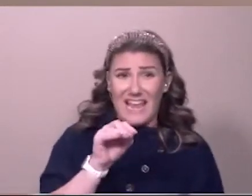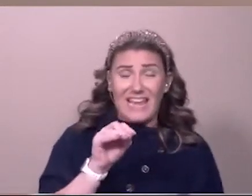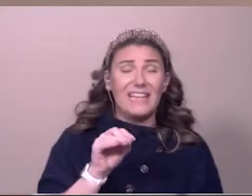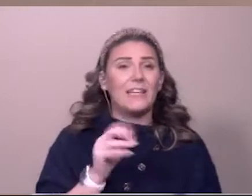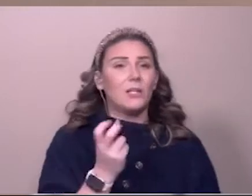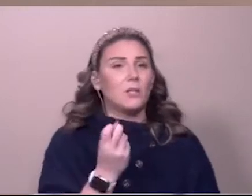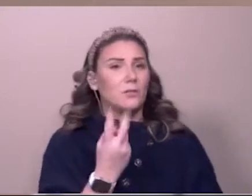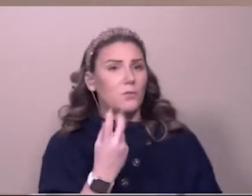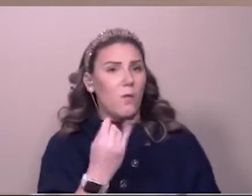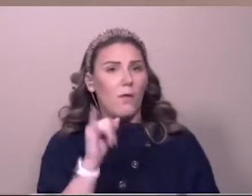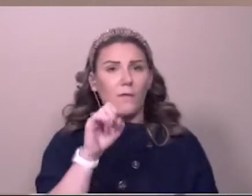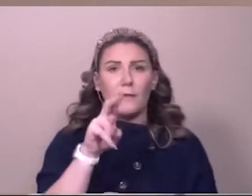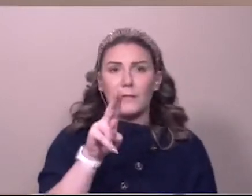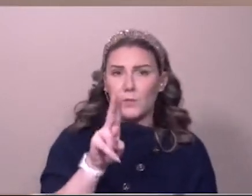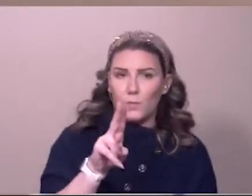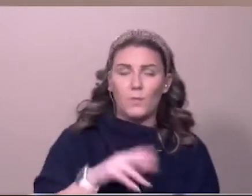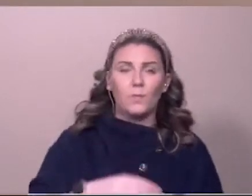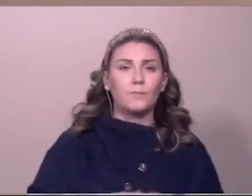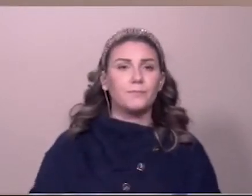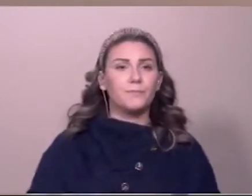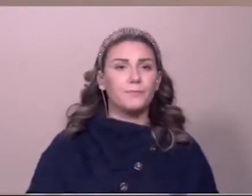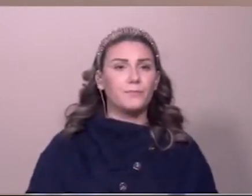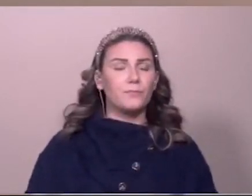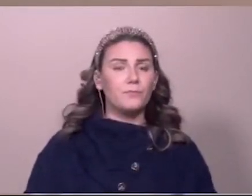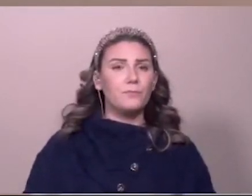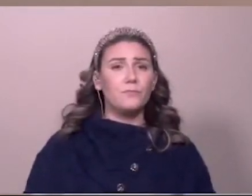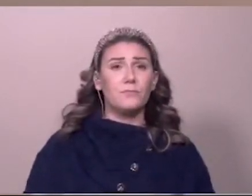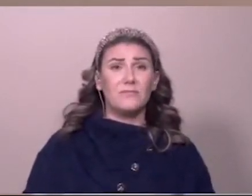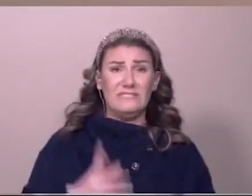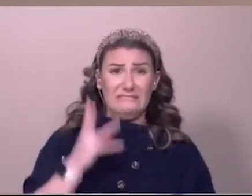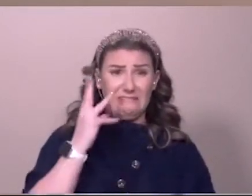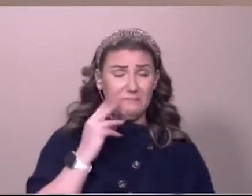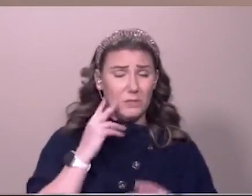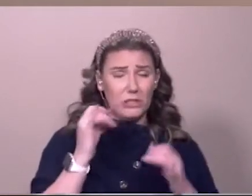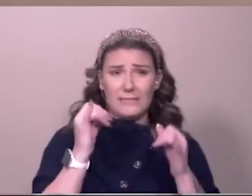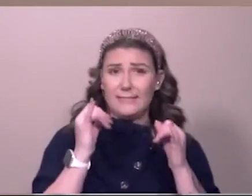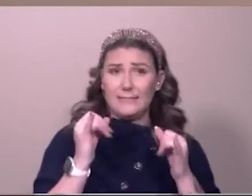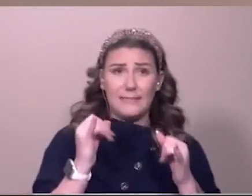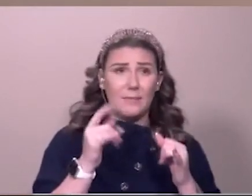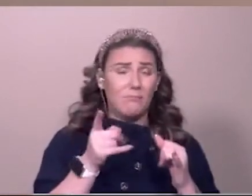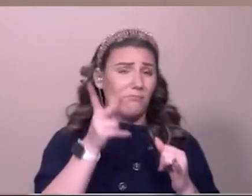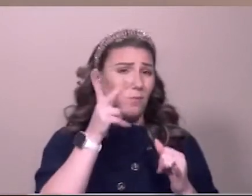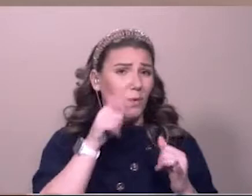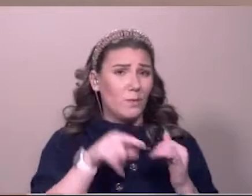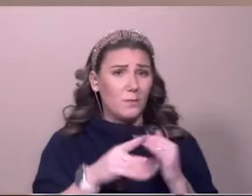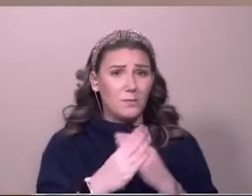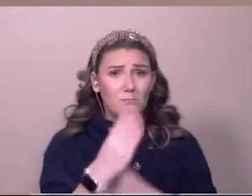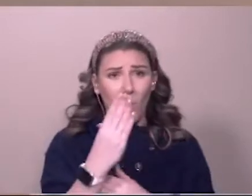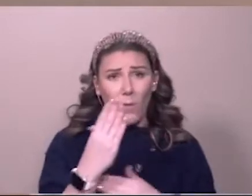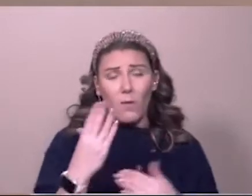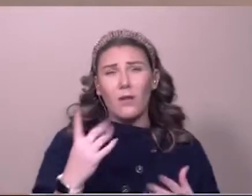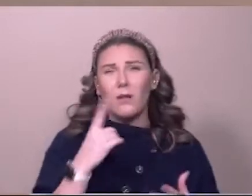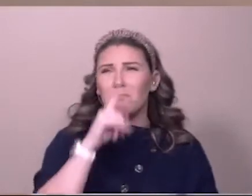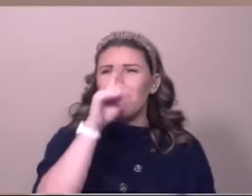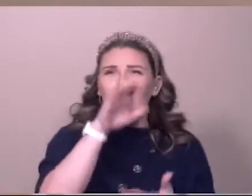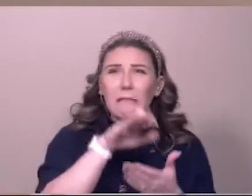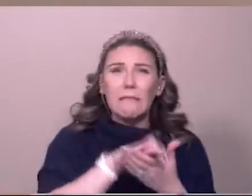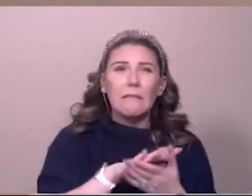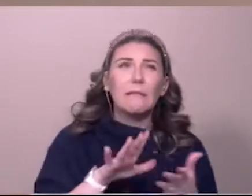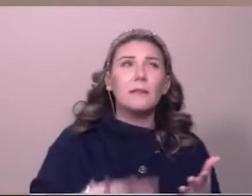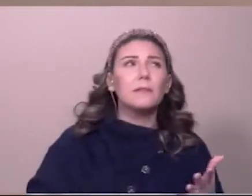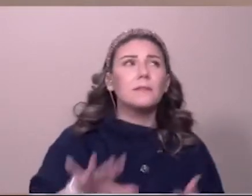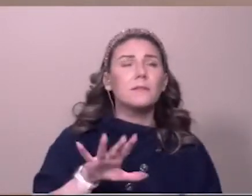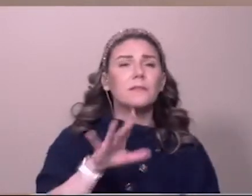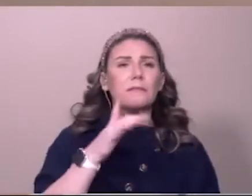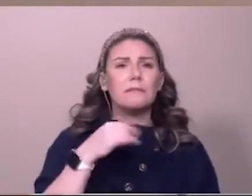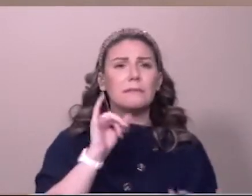those are in the ICU, and we've experienced the same things you've heard this morning. I believe that we're still